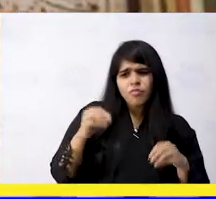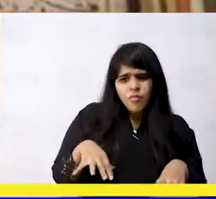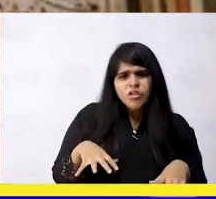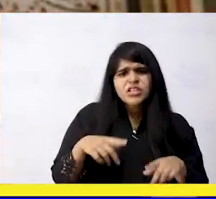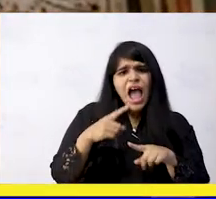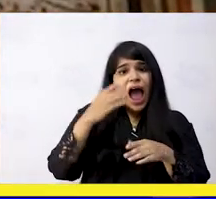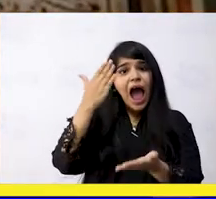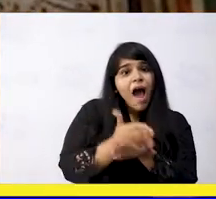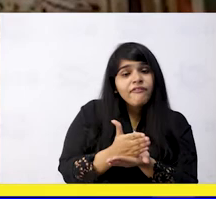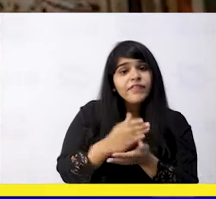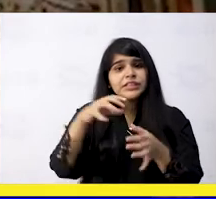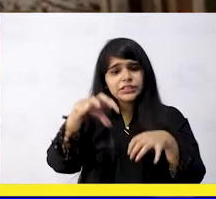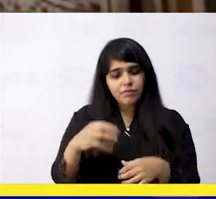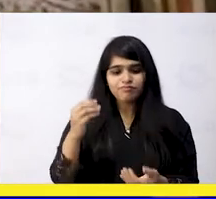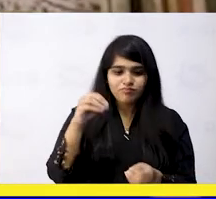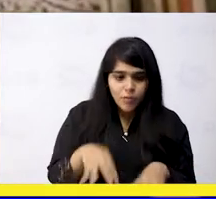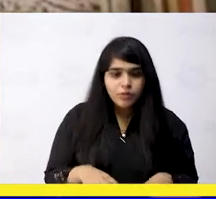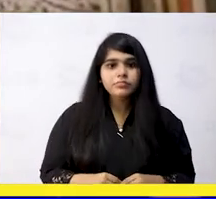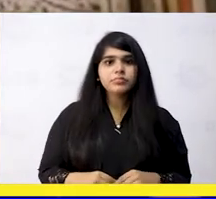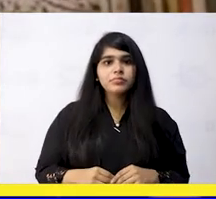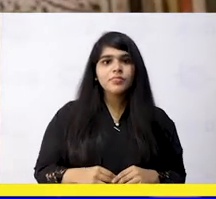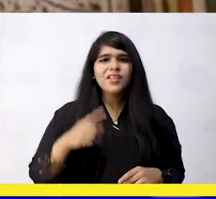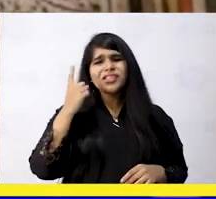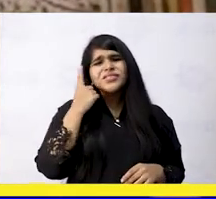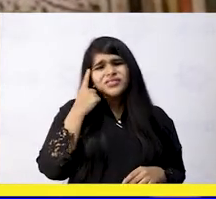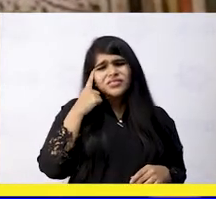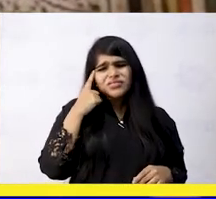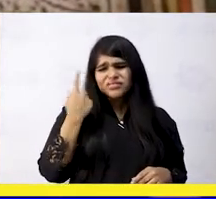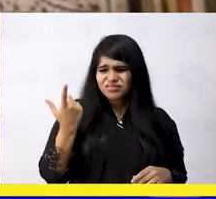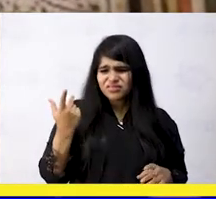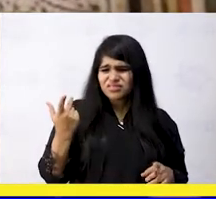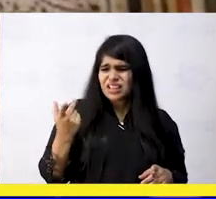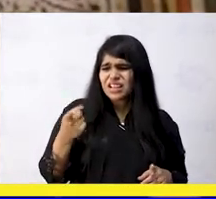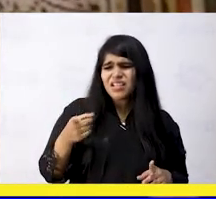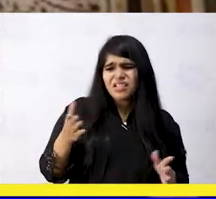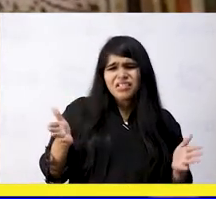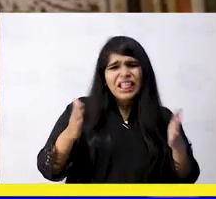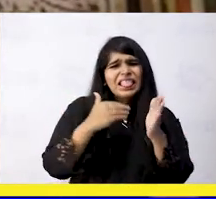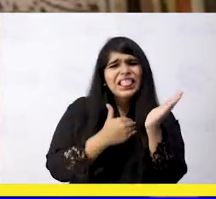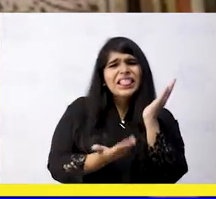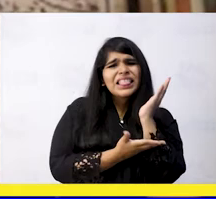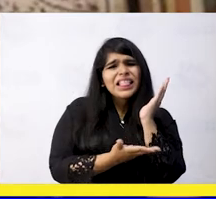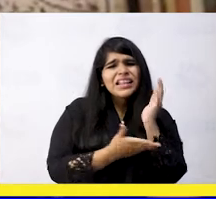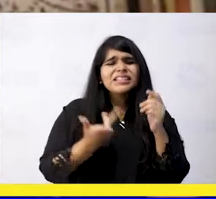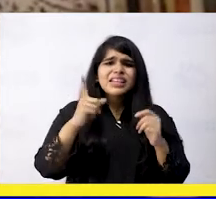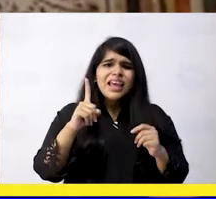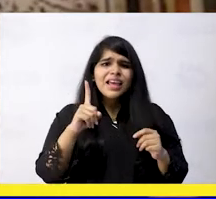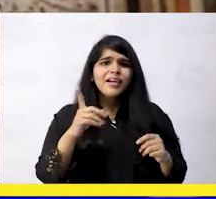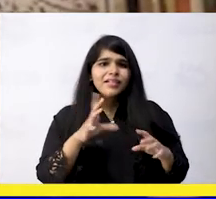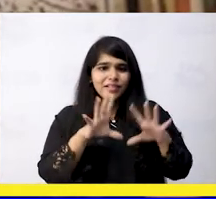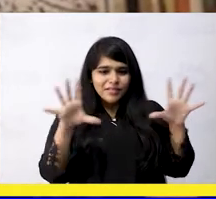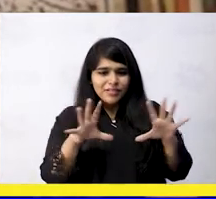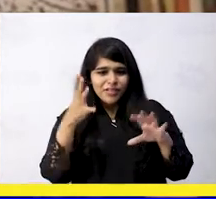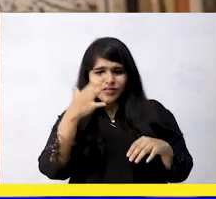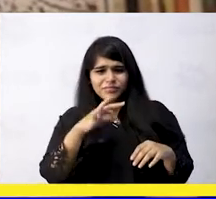When they had reached halfway through the race, the hare saw a small,